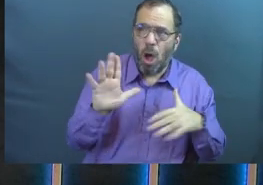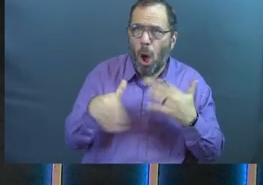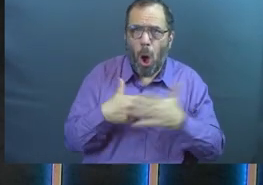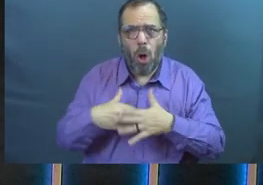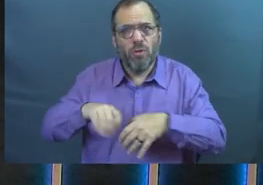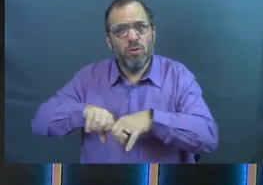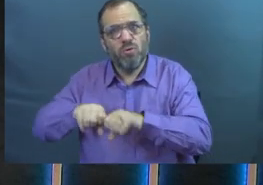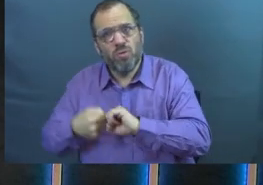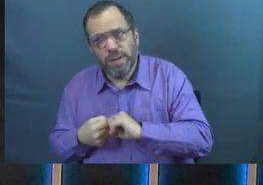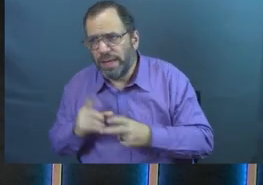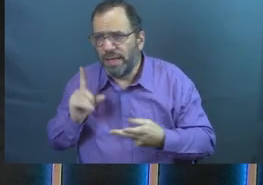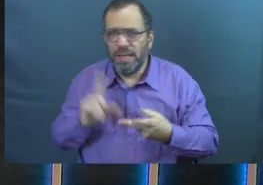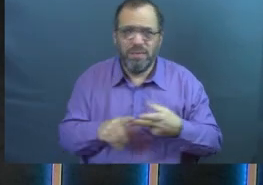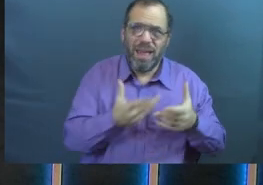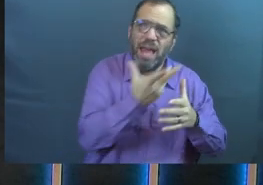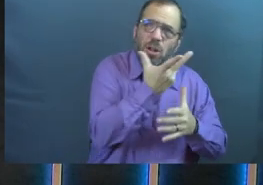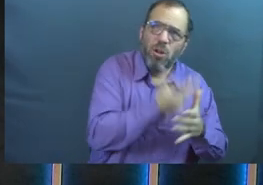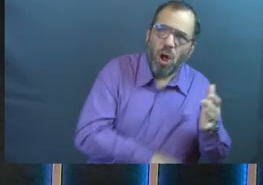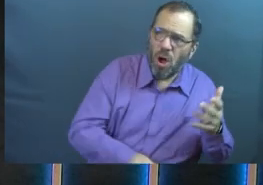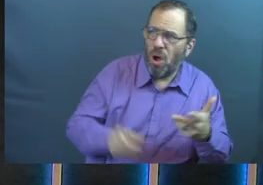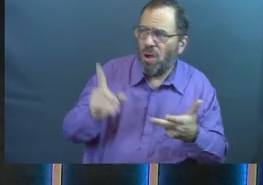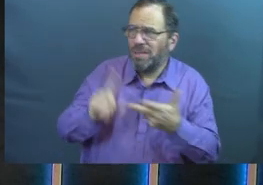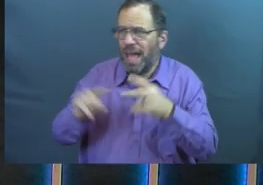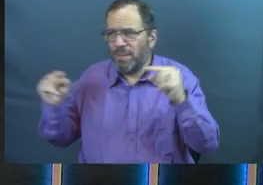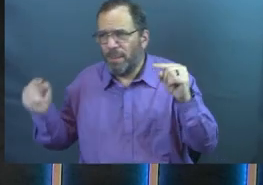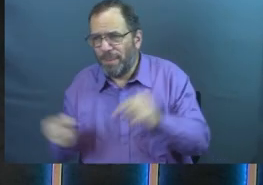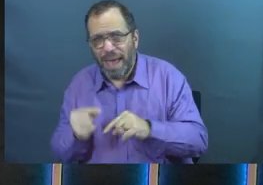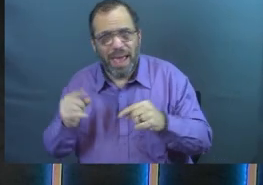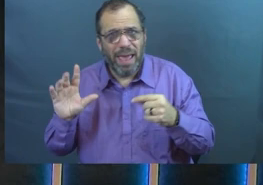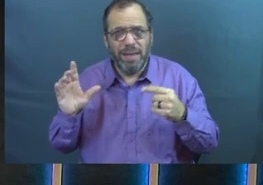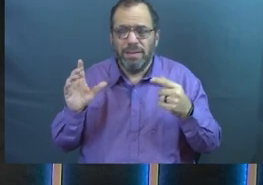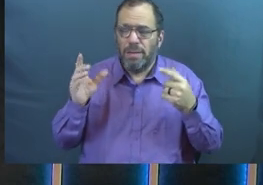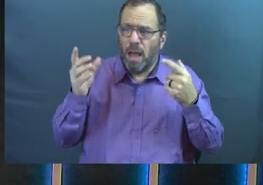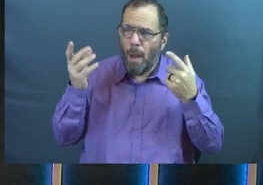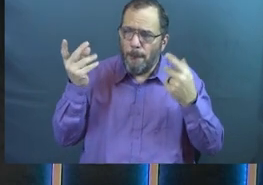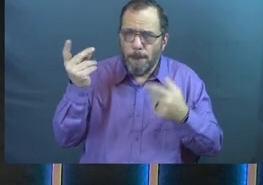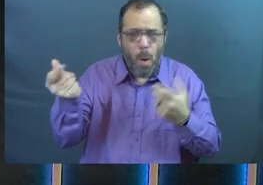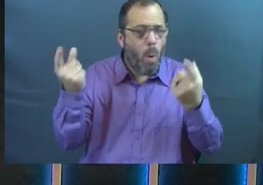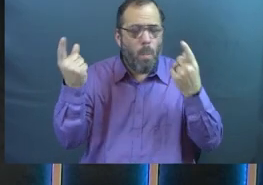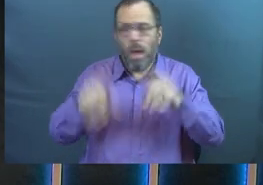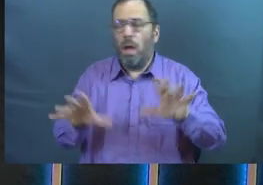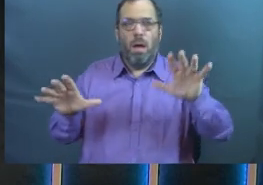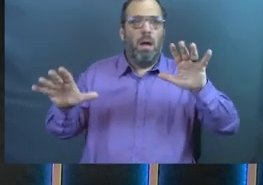the grief and loss and pain, all of the sudden.